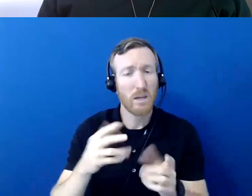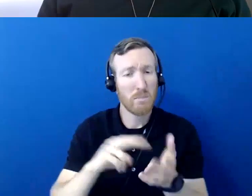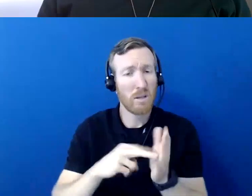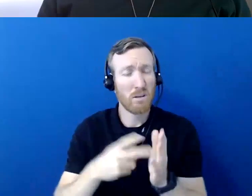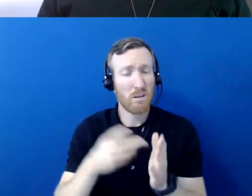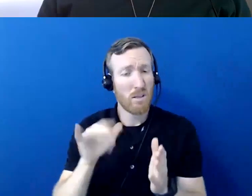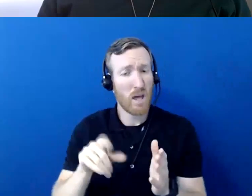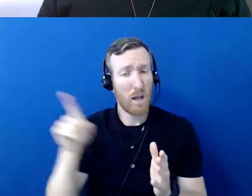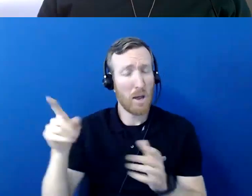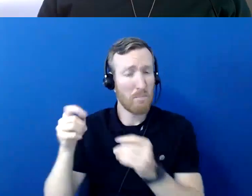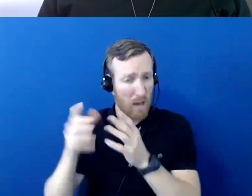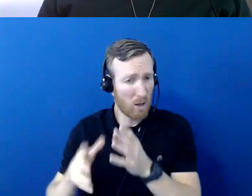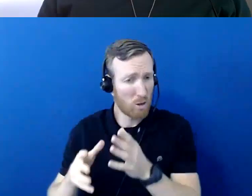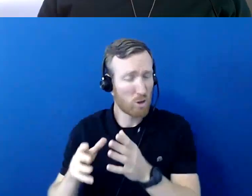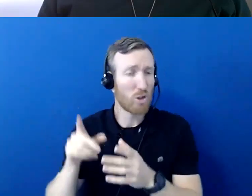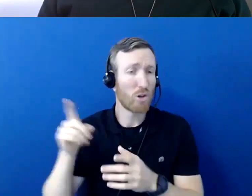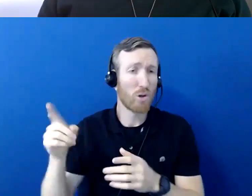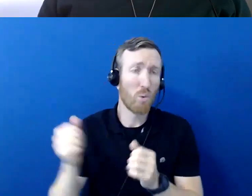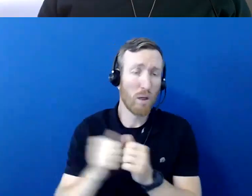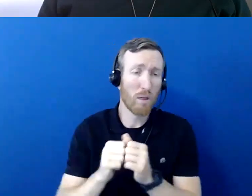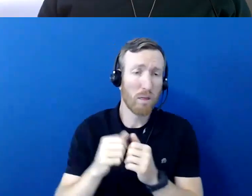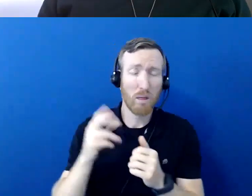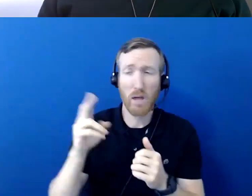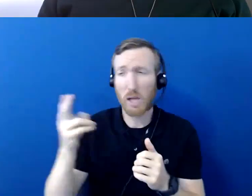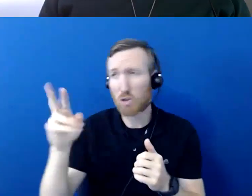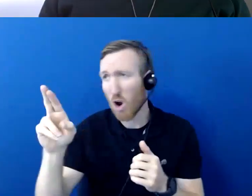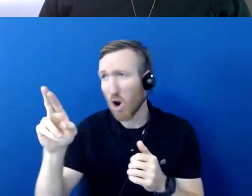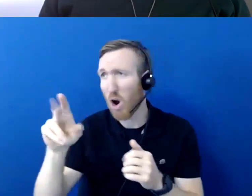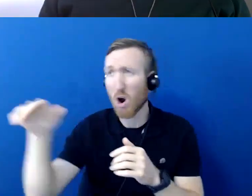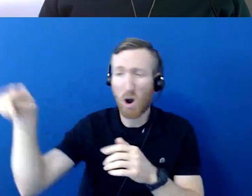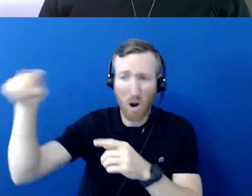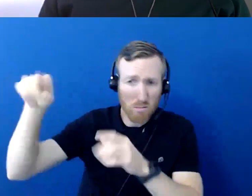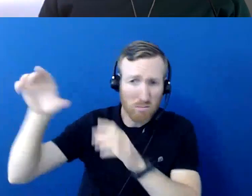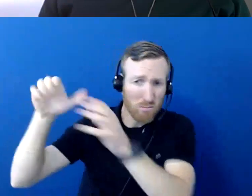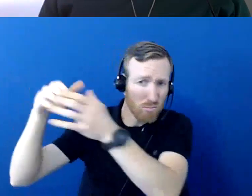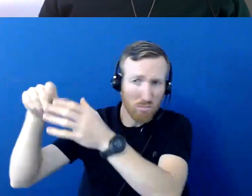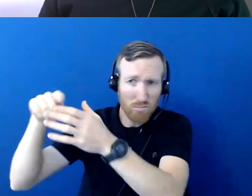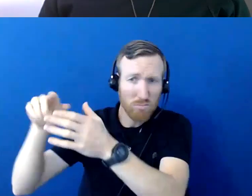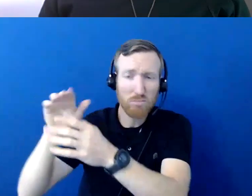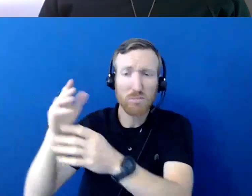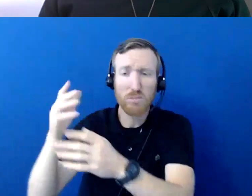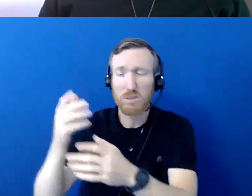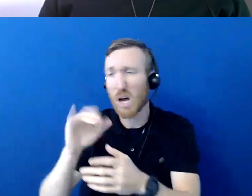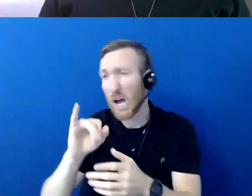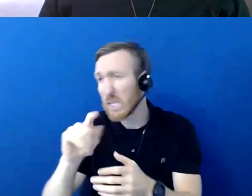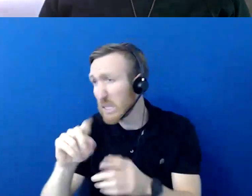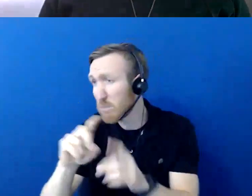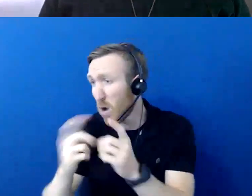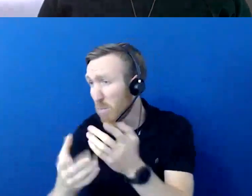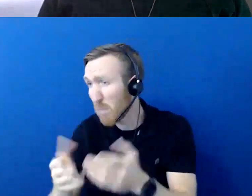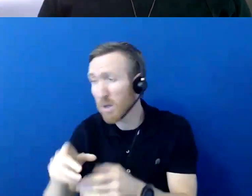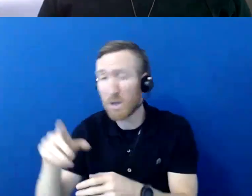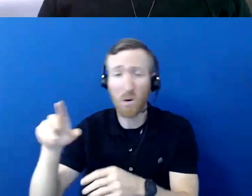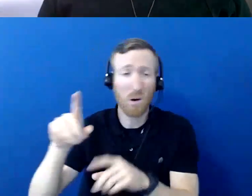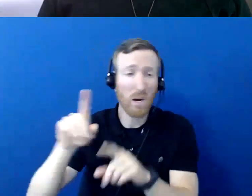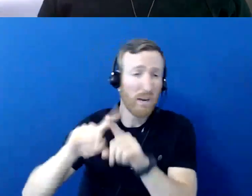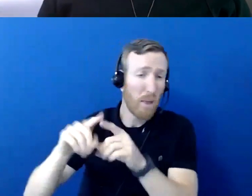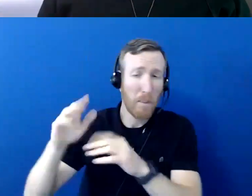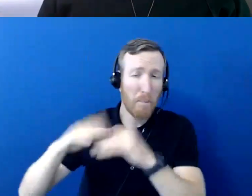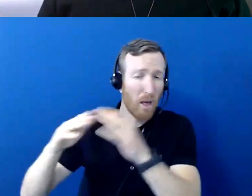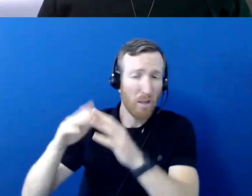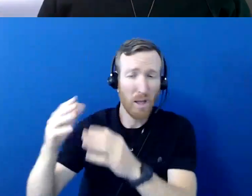with generally with HR or other key corporate players like IT or facilities will